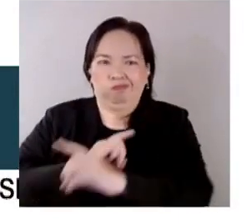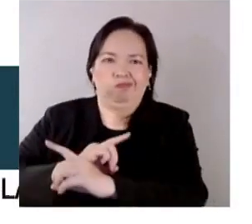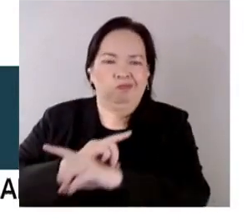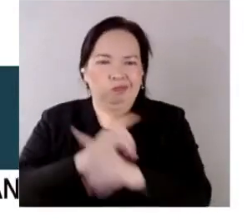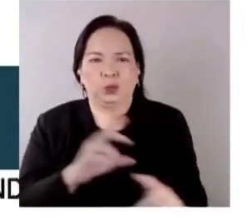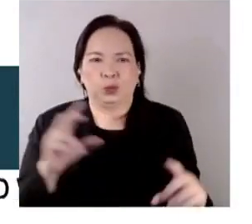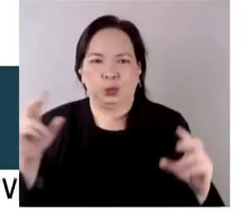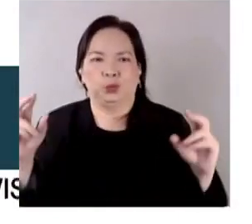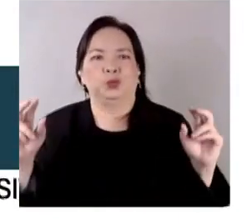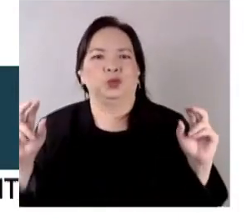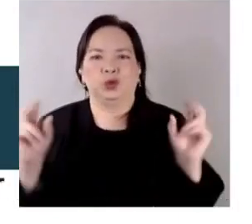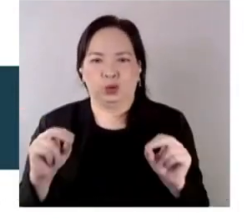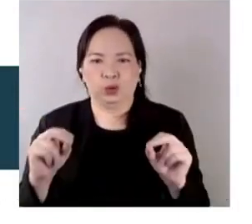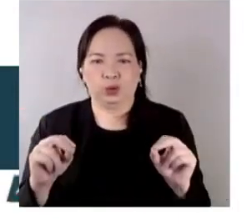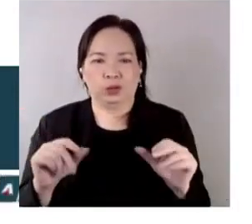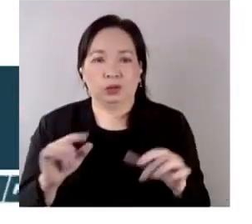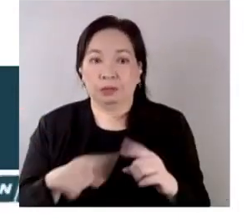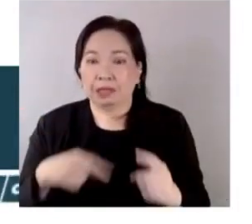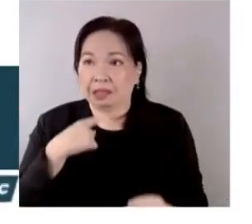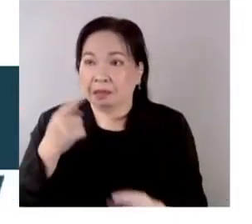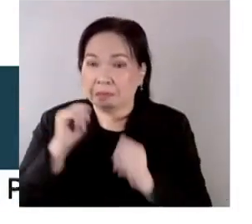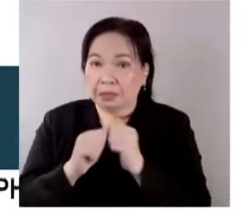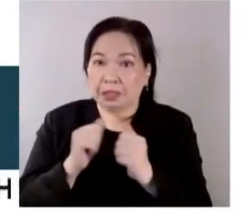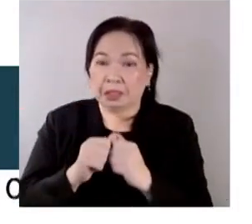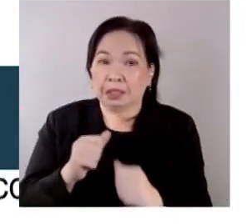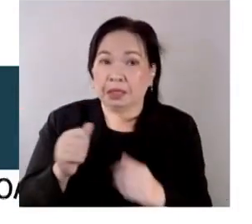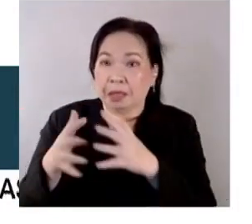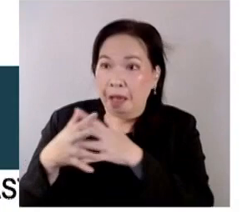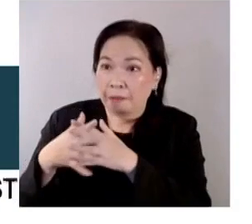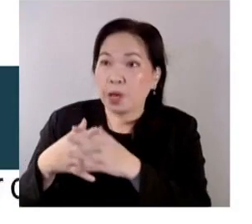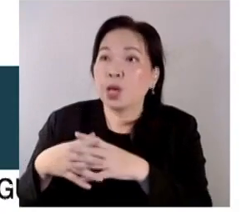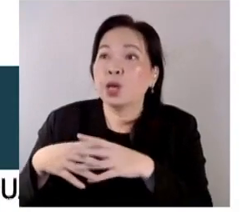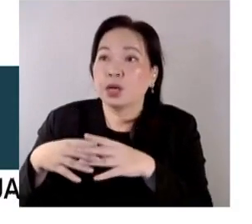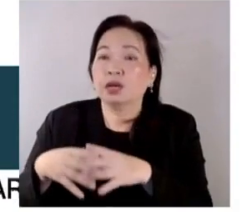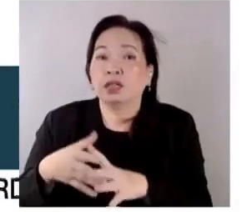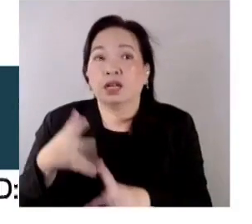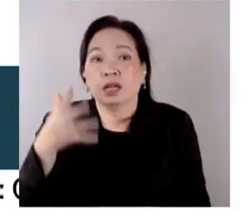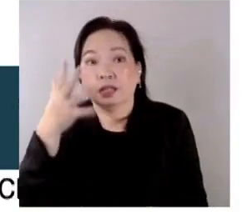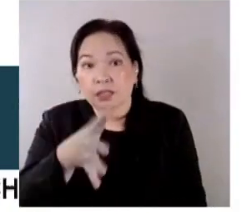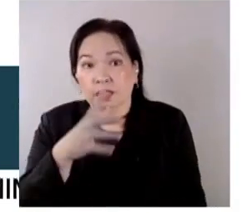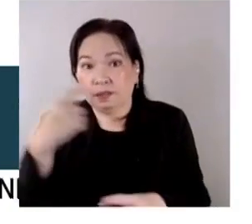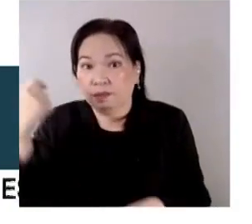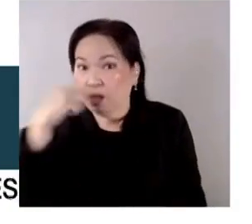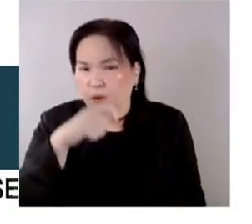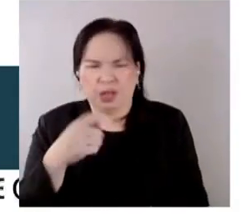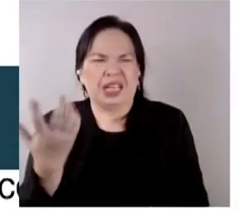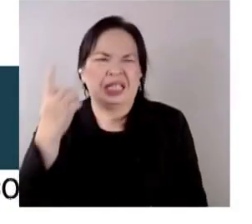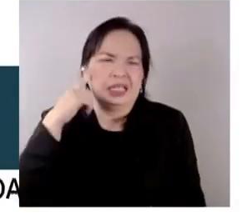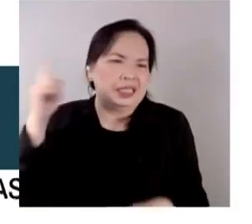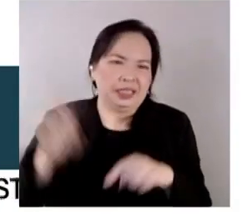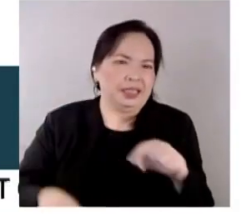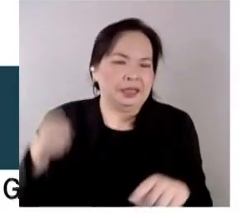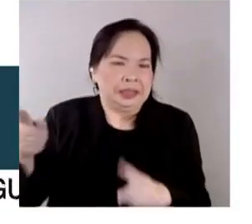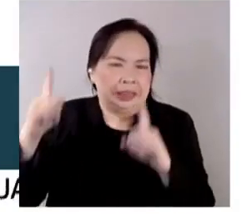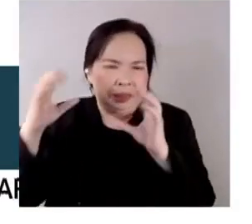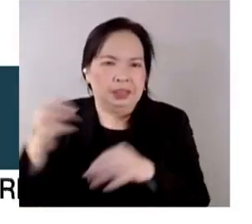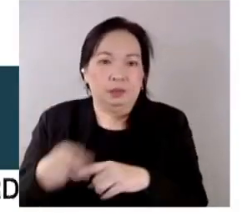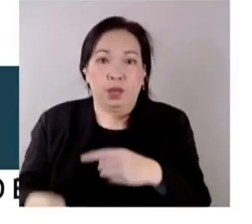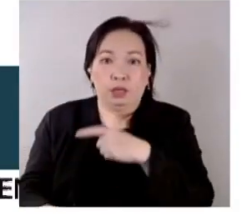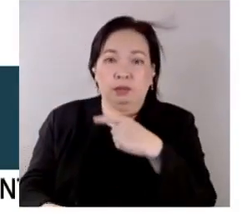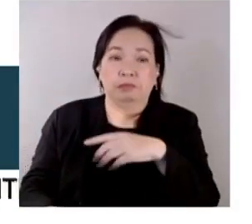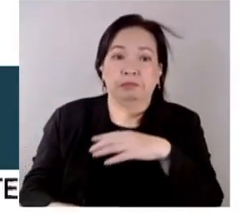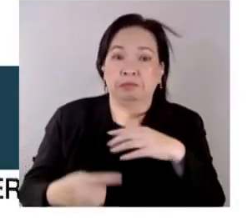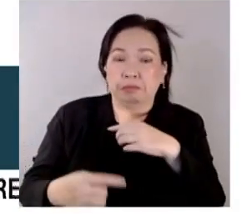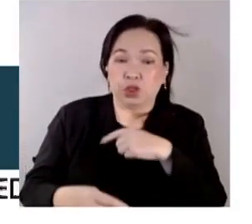You can't just expect the U.S. to all of a sudden abandon Taiwan. You can't just expect Beijing to all of a sudden